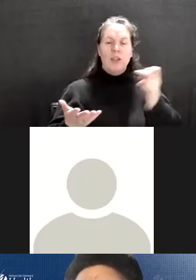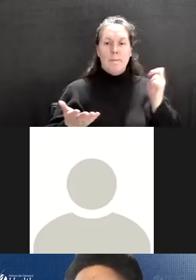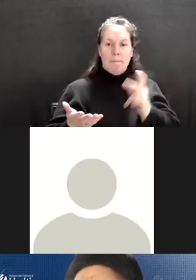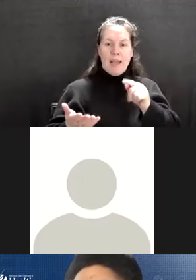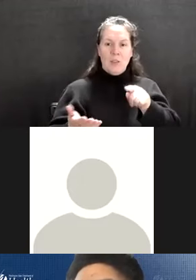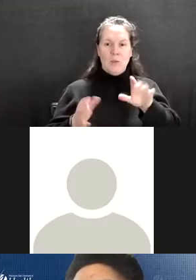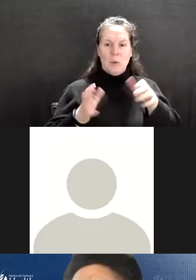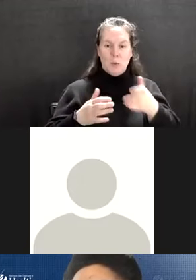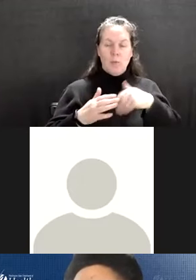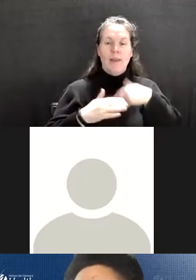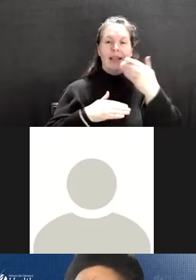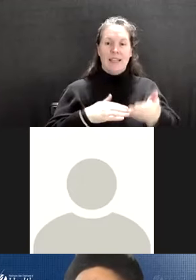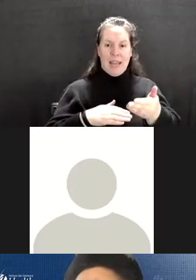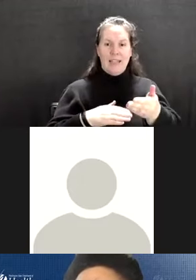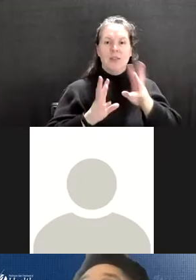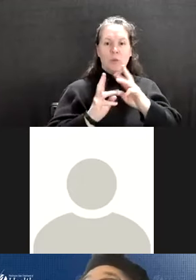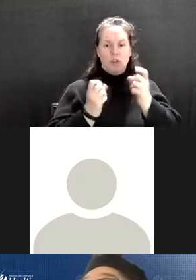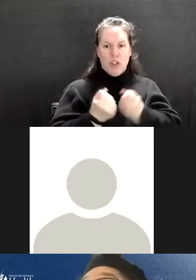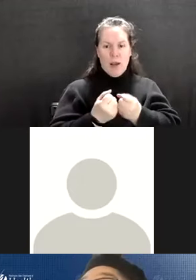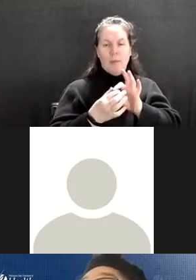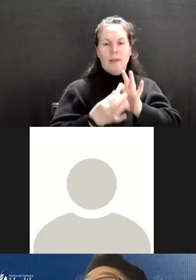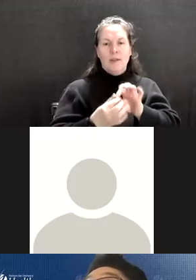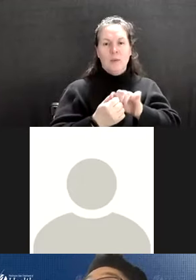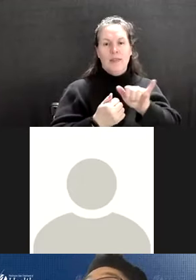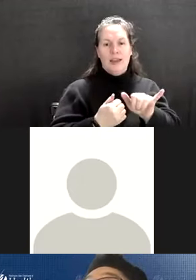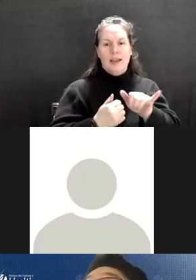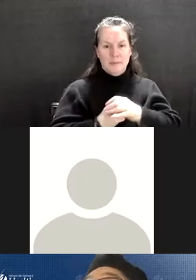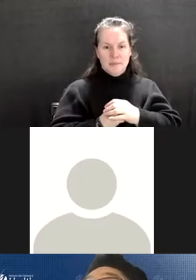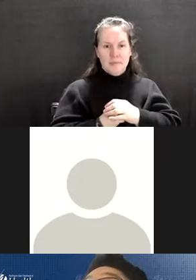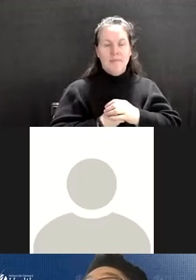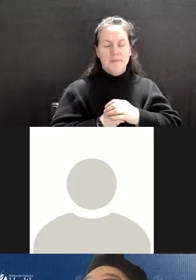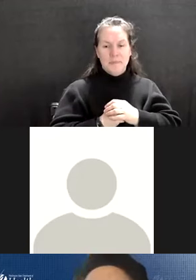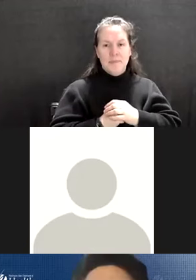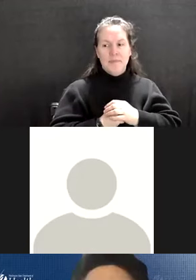to this next workshop in regards to that.